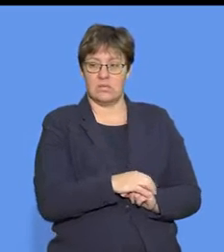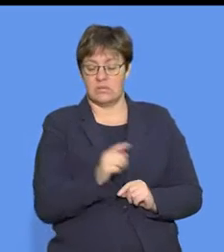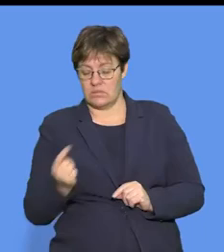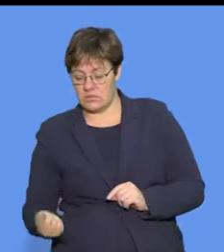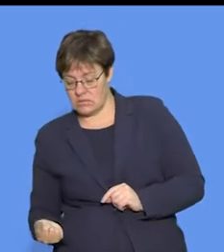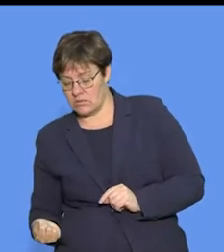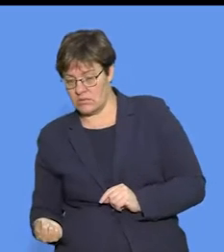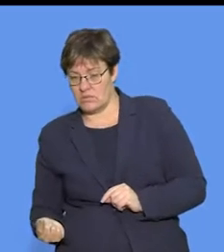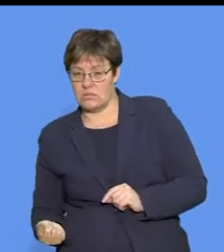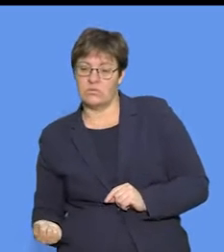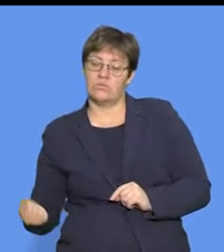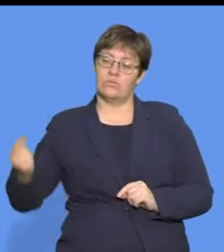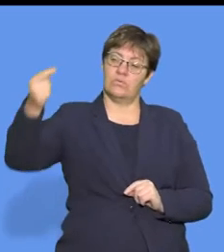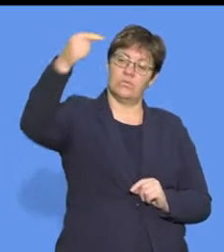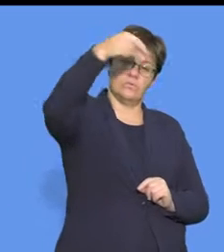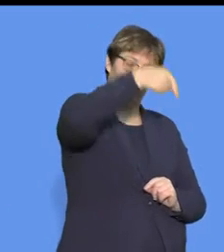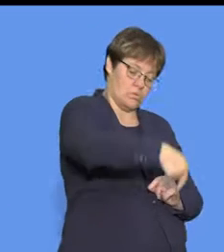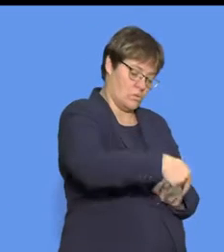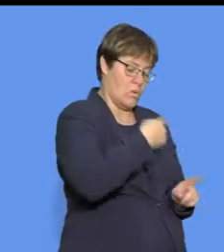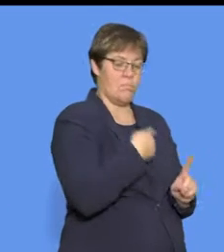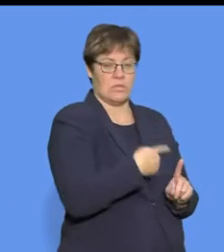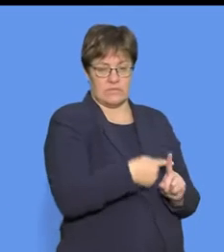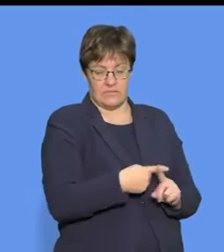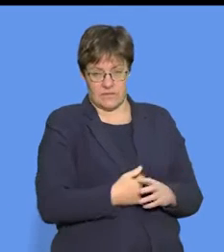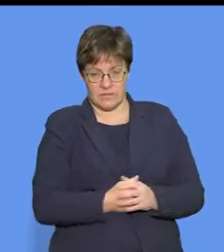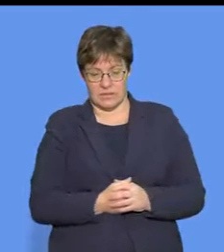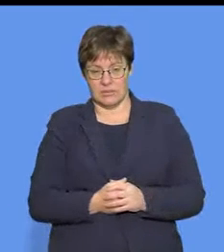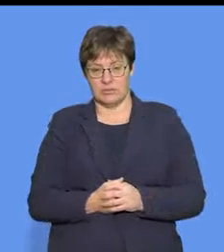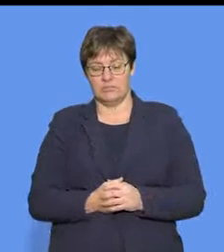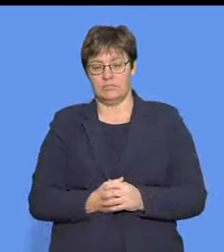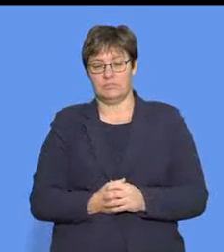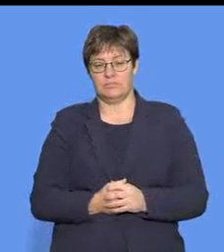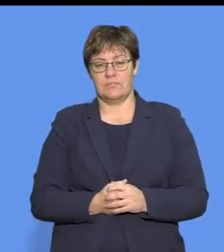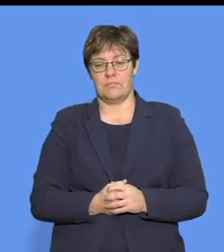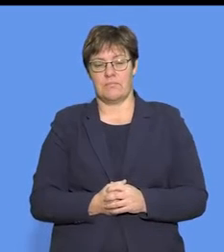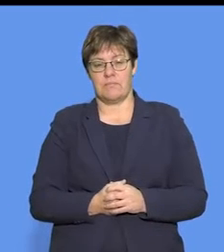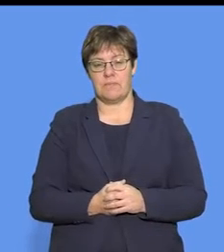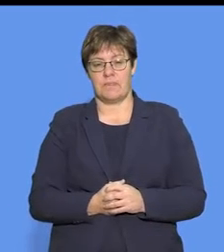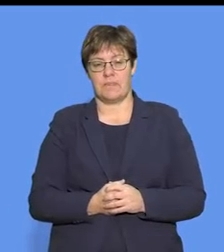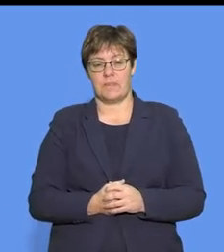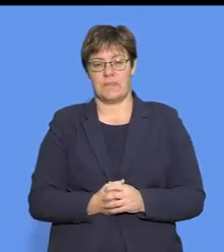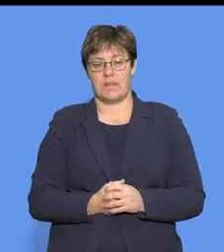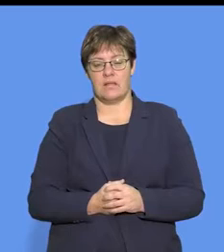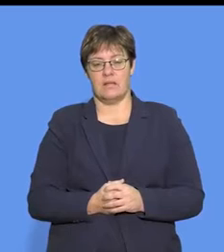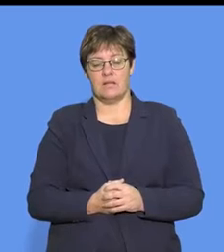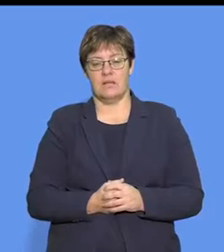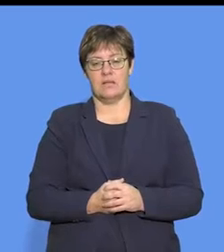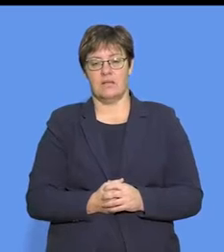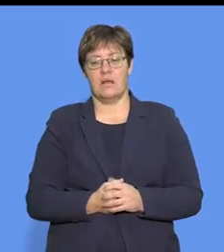anode towards the positive terminal. That's the movement of electrons.